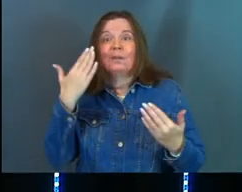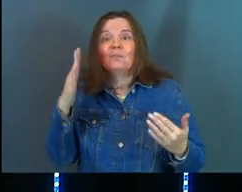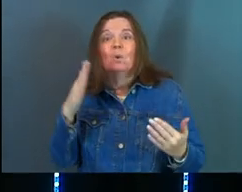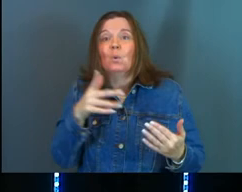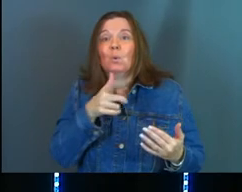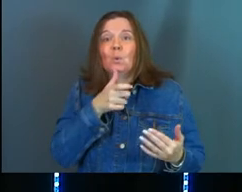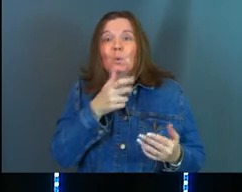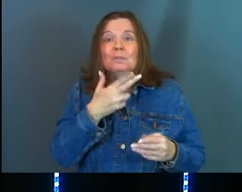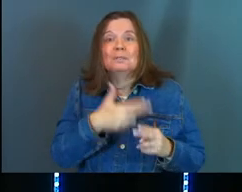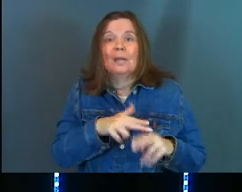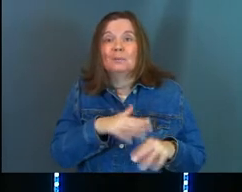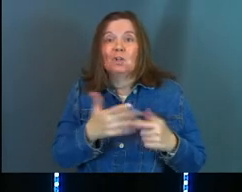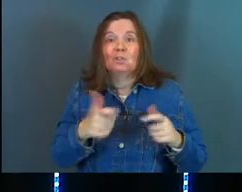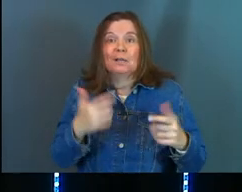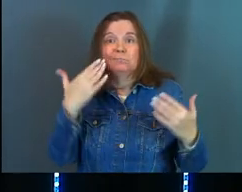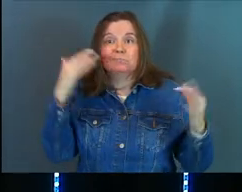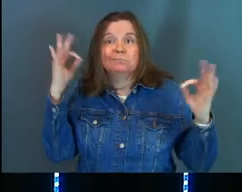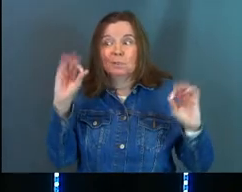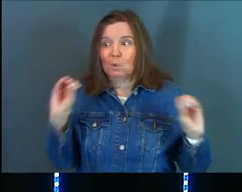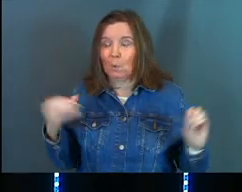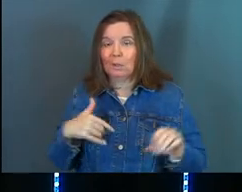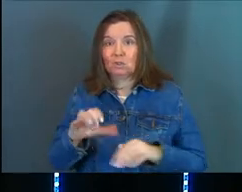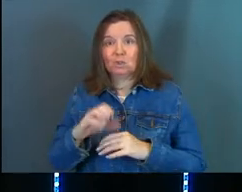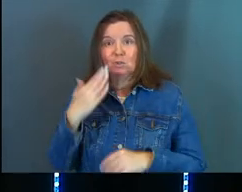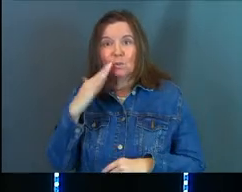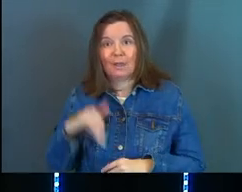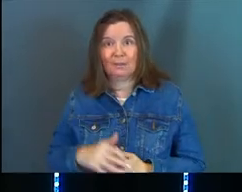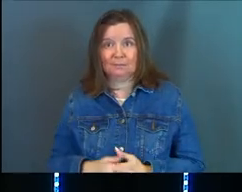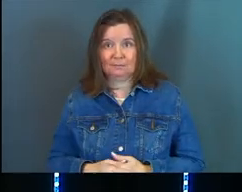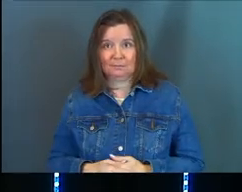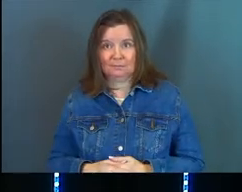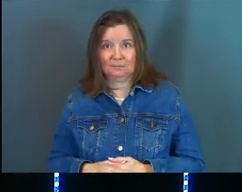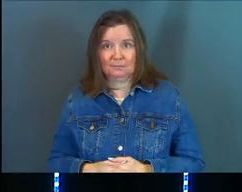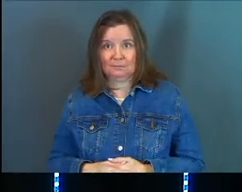even know whose name is on the check. Nobody in this church does.